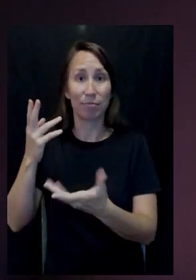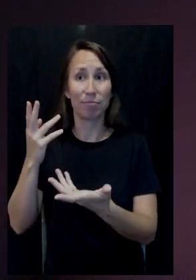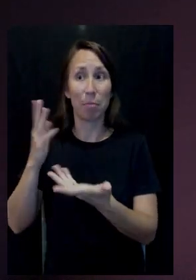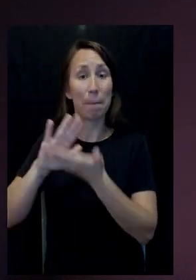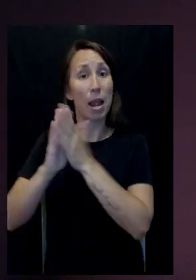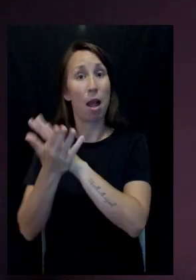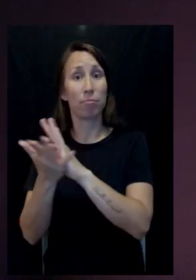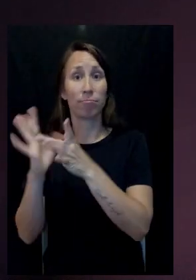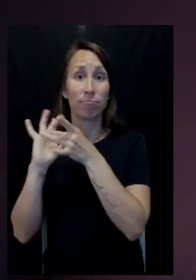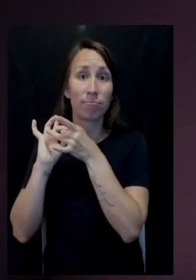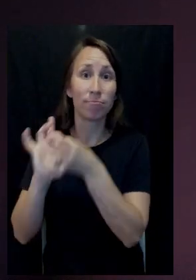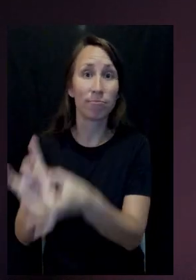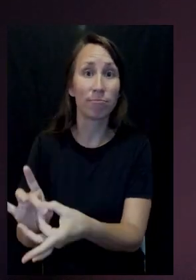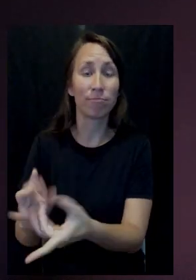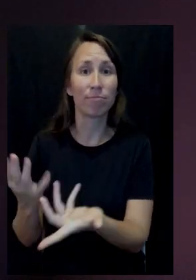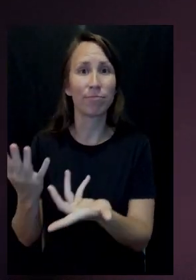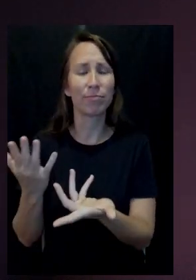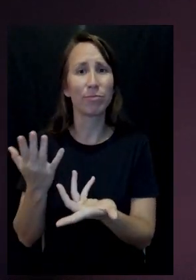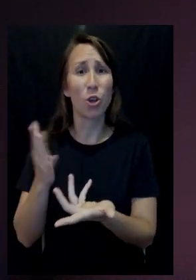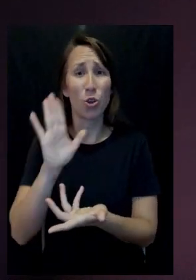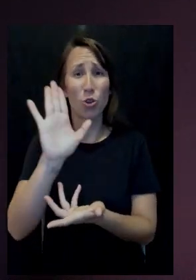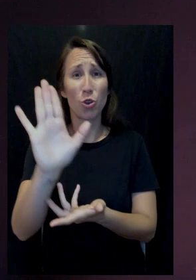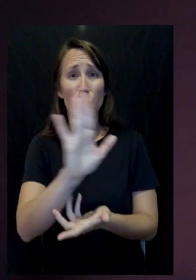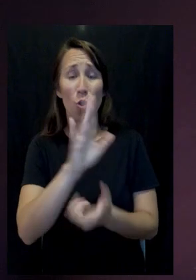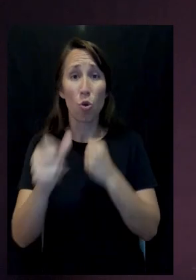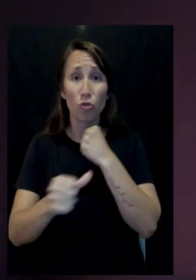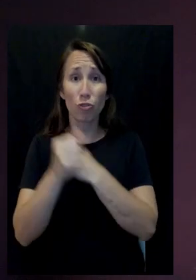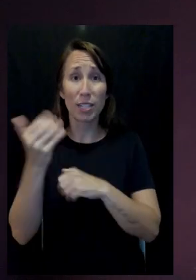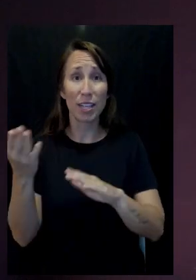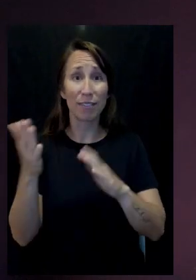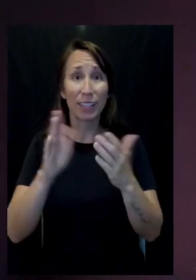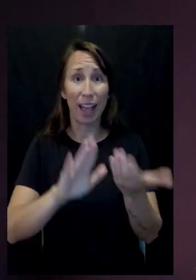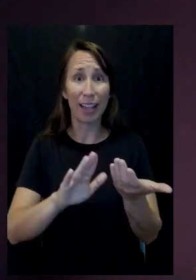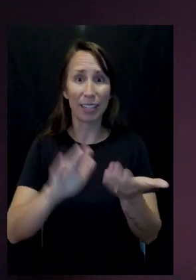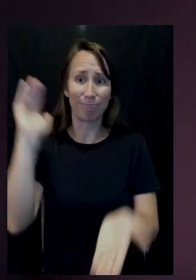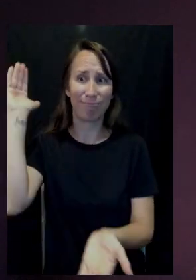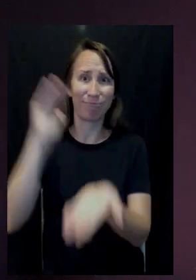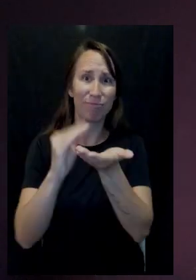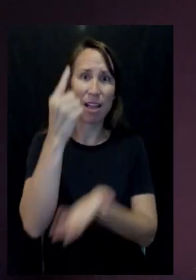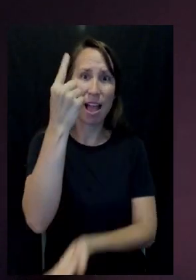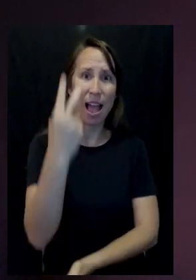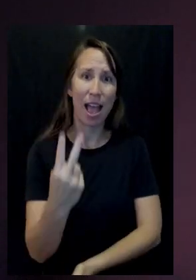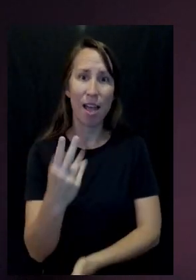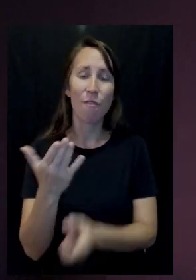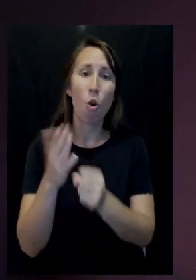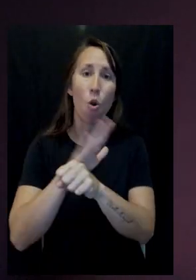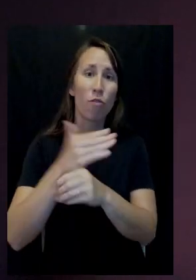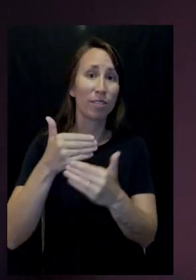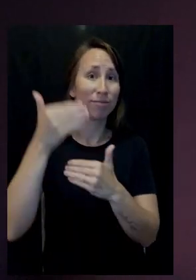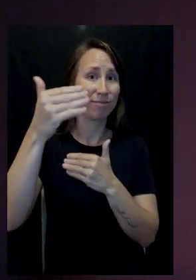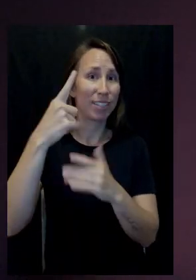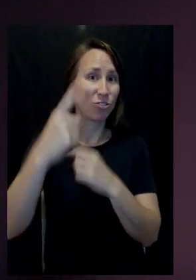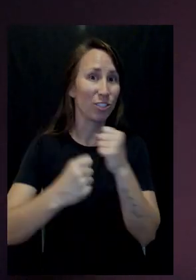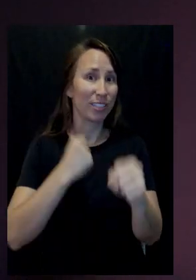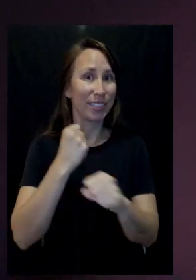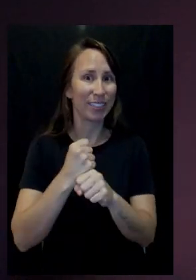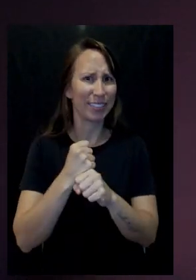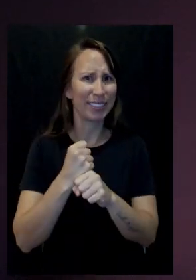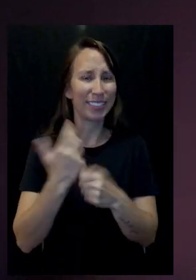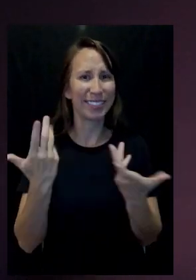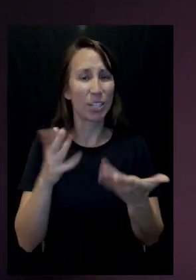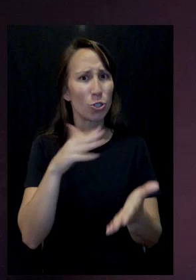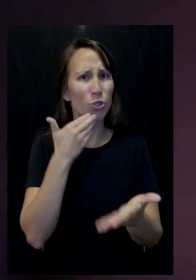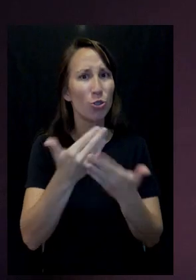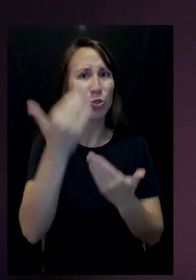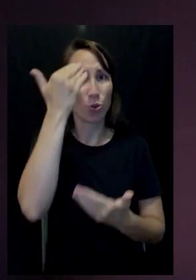connected, you cut your risk of dying in half over the next year. It's good to know you. And it's good